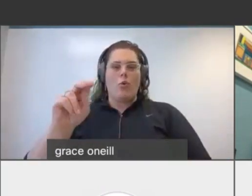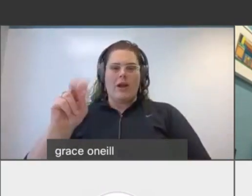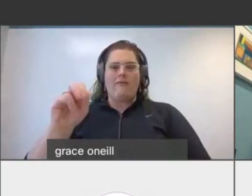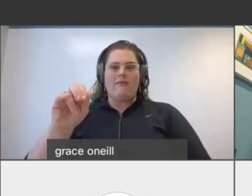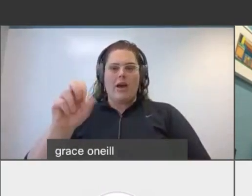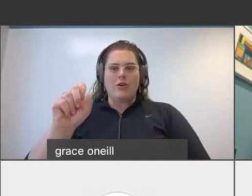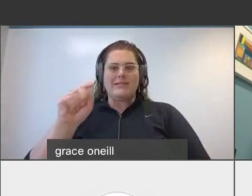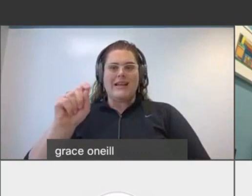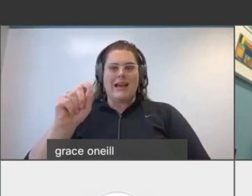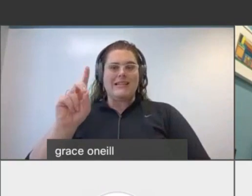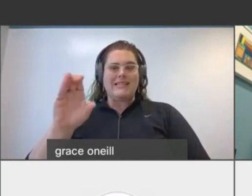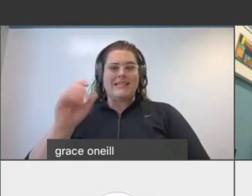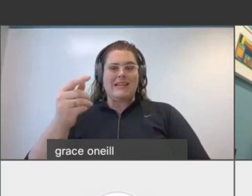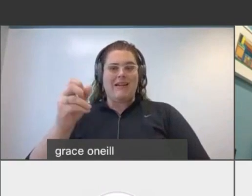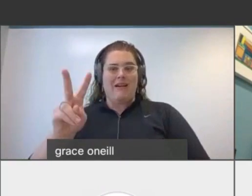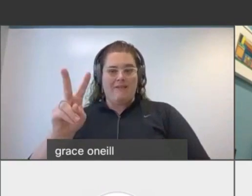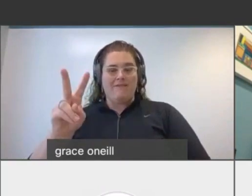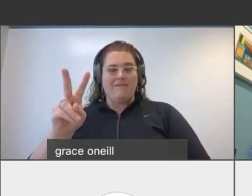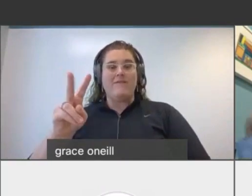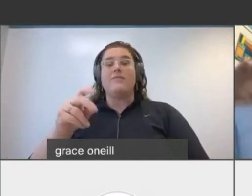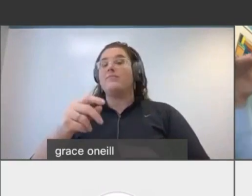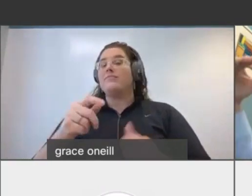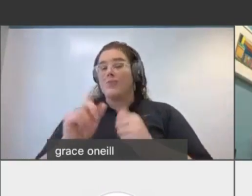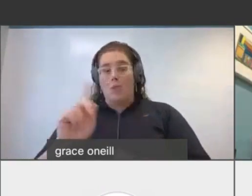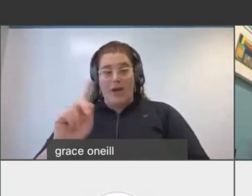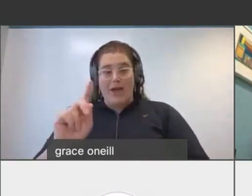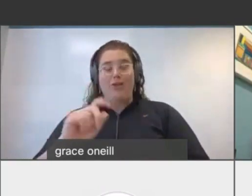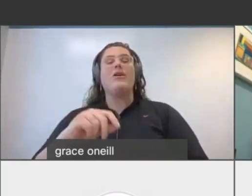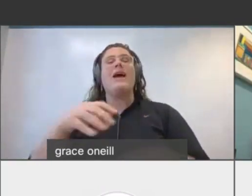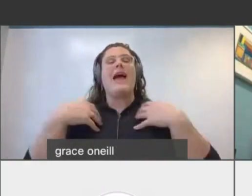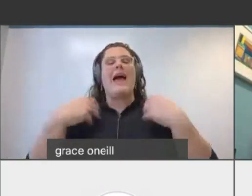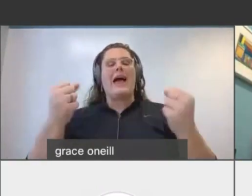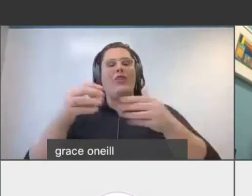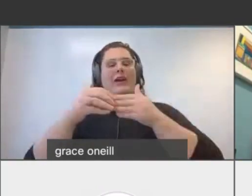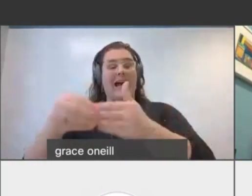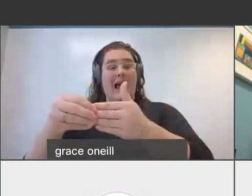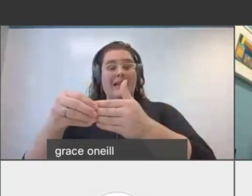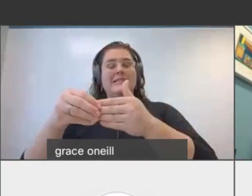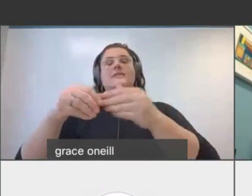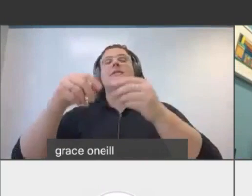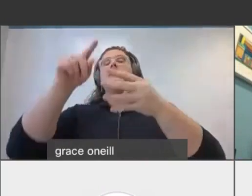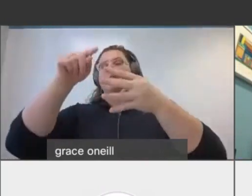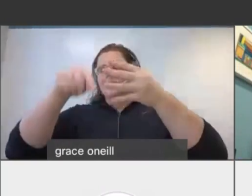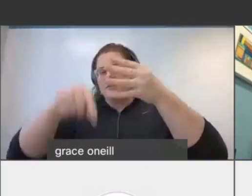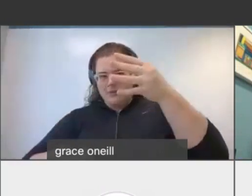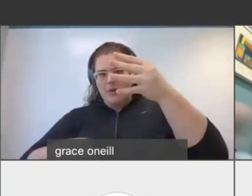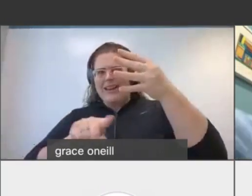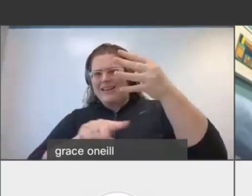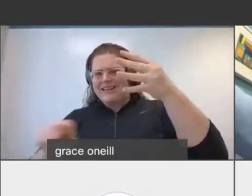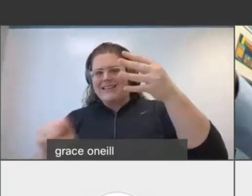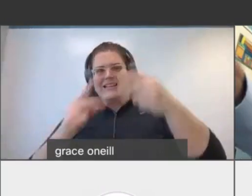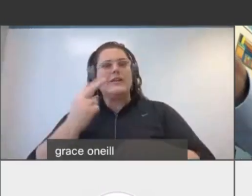coronavirus.dc.gov under health guidance, scroll down to resources for the public, and under health